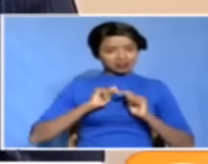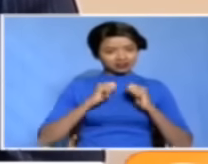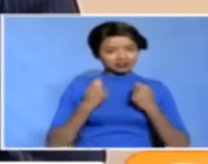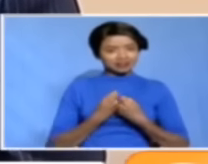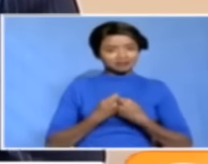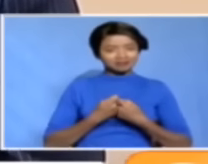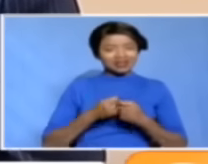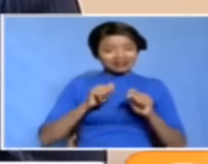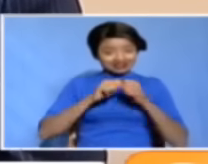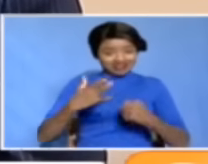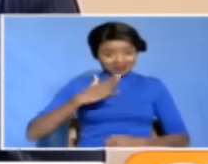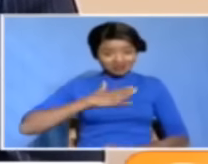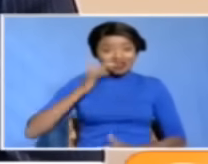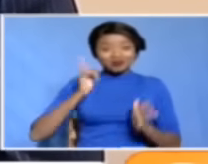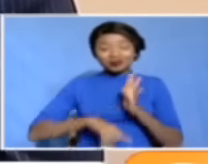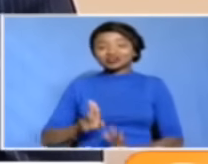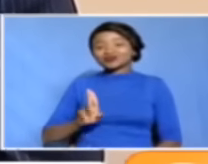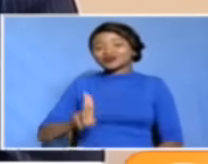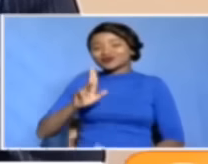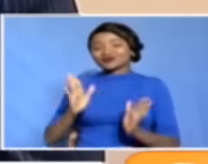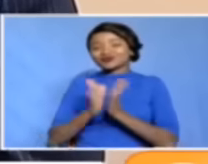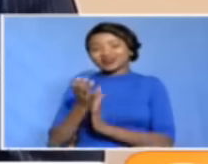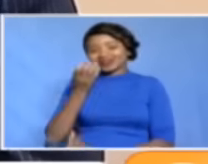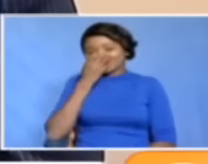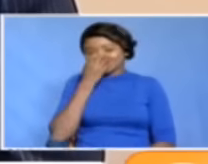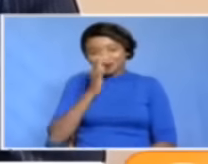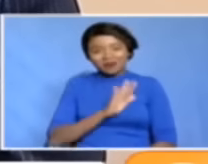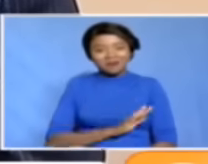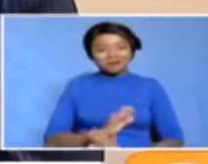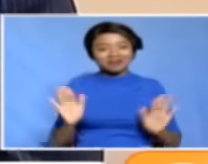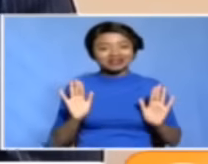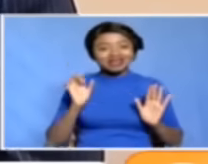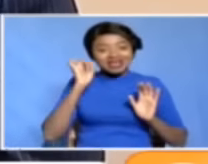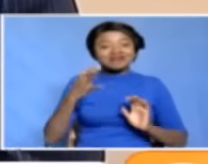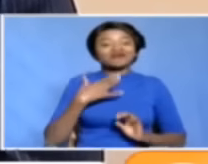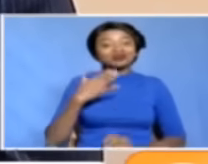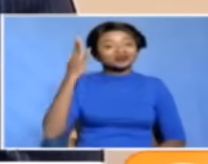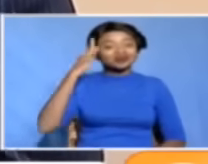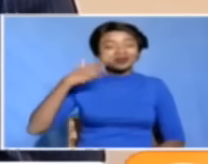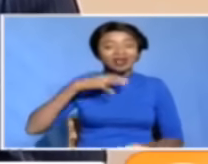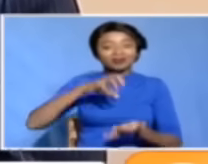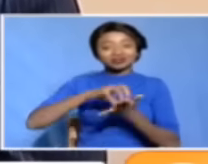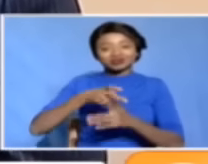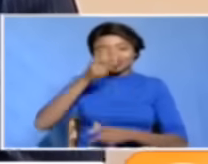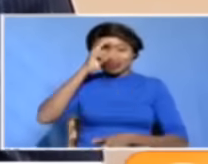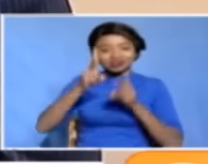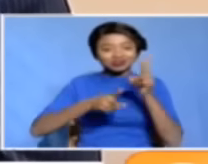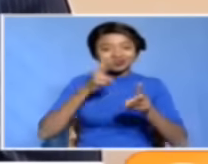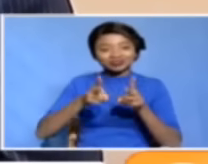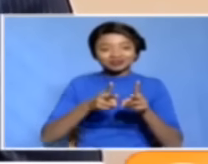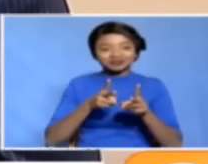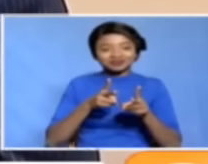to is the team of Uhuru Kenyatta and William Ruto. Okay. And if they want to know my position in 2022, my